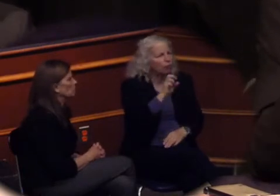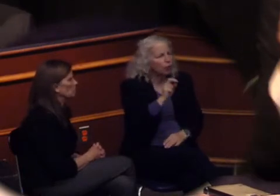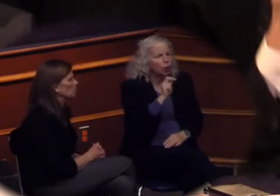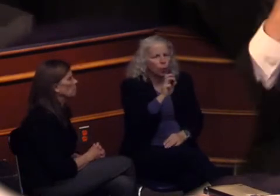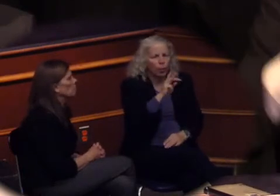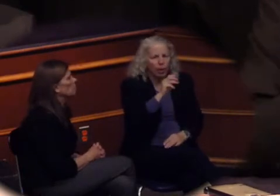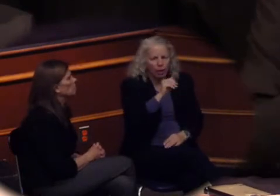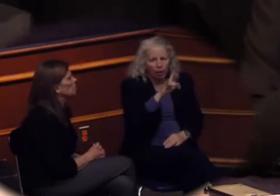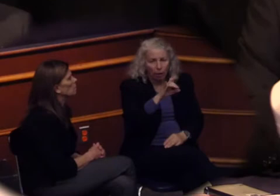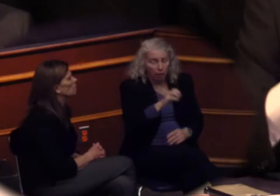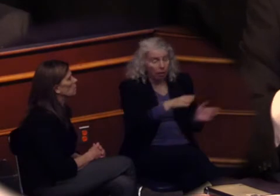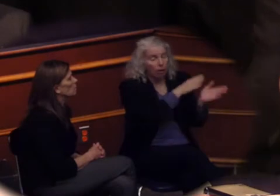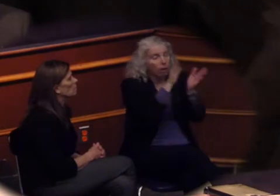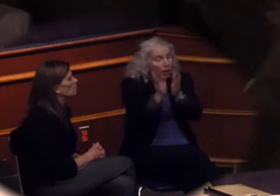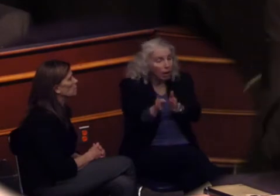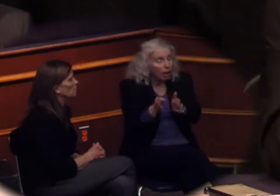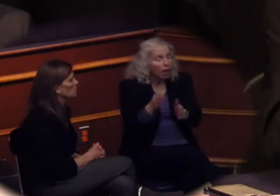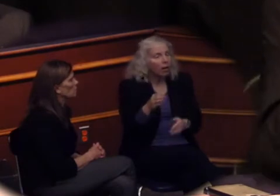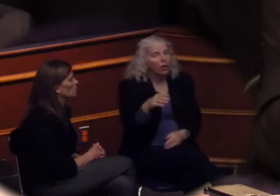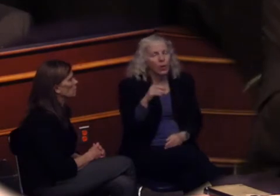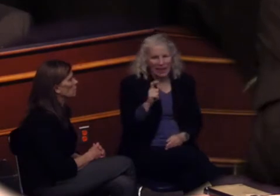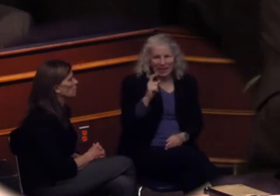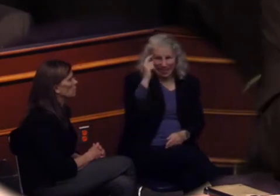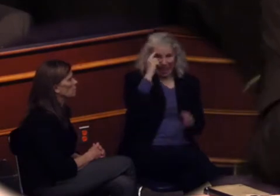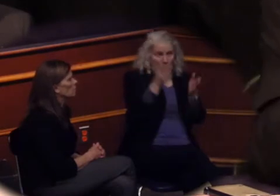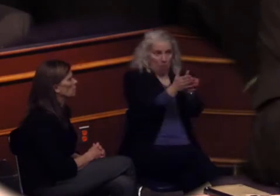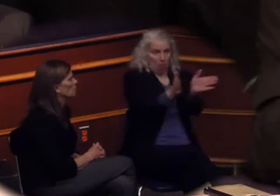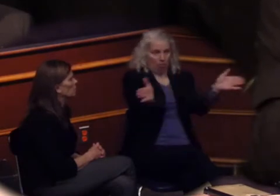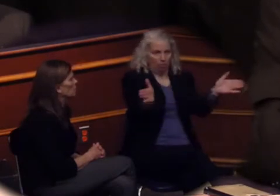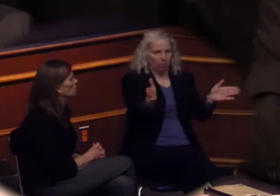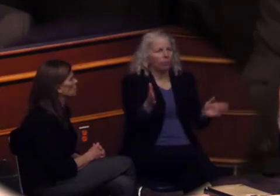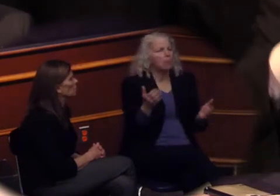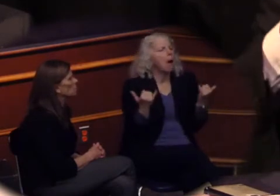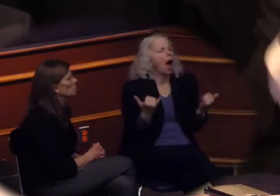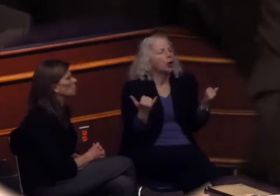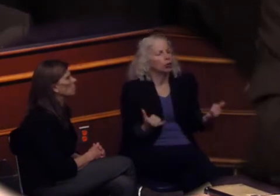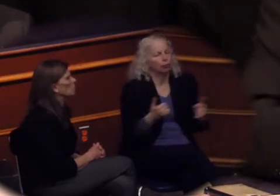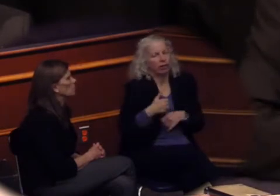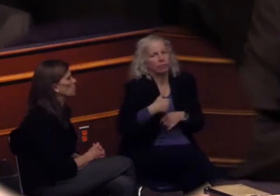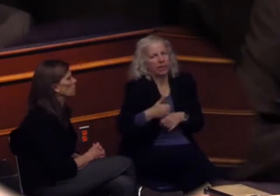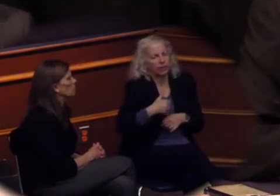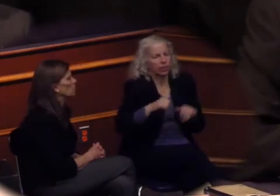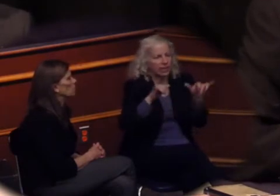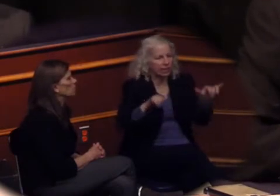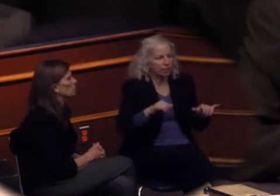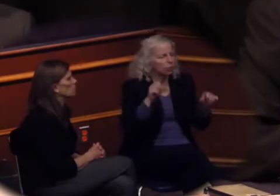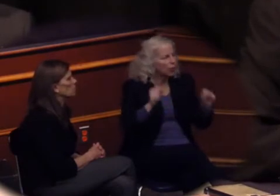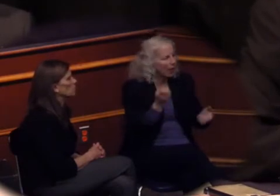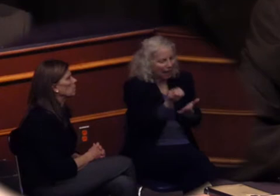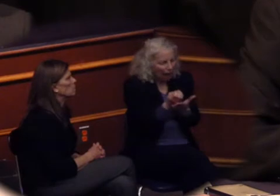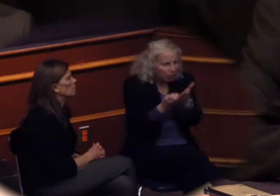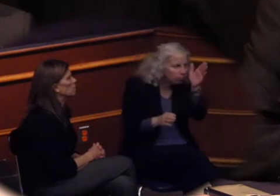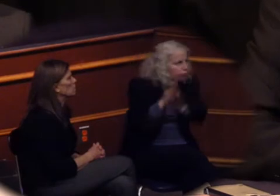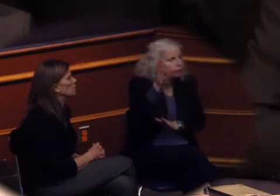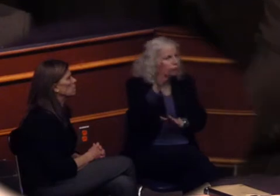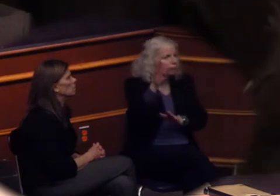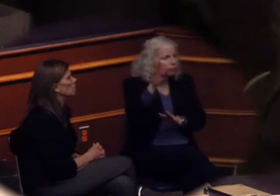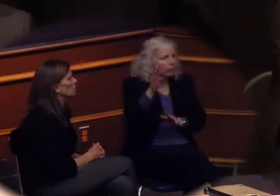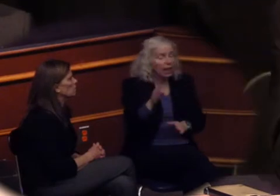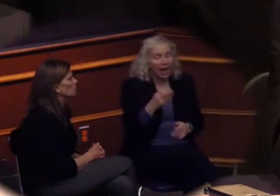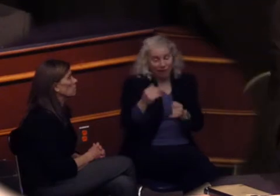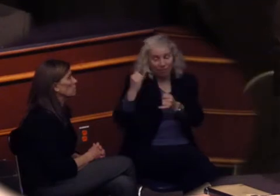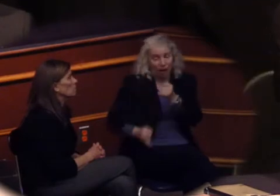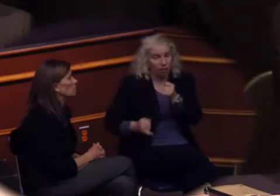Another one is that we need a statewide modern transportation system that will build the economy of the entire state. And